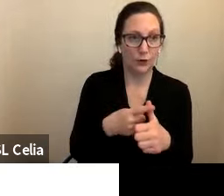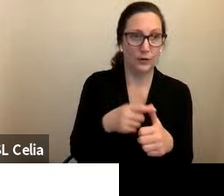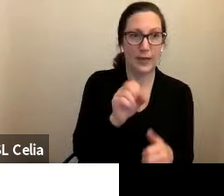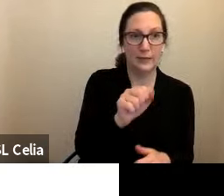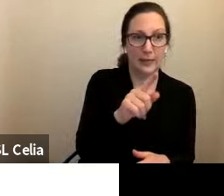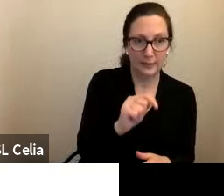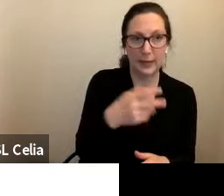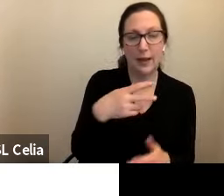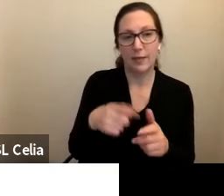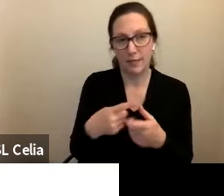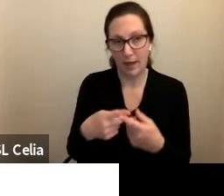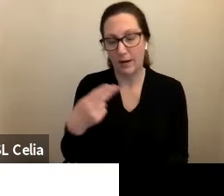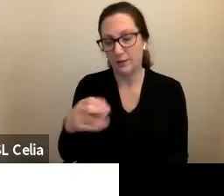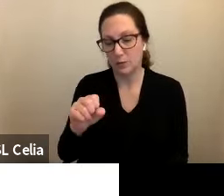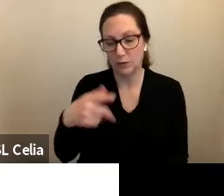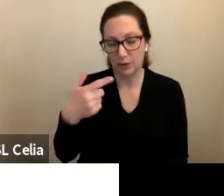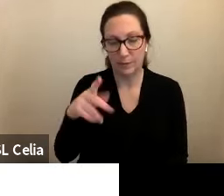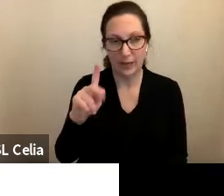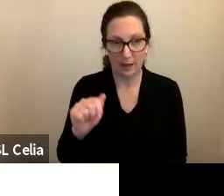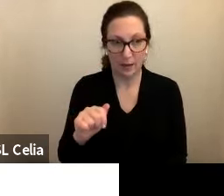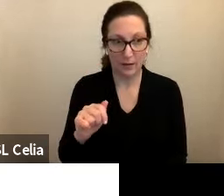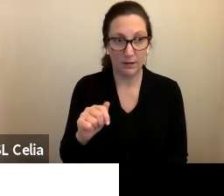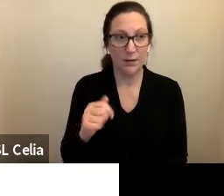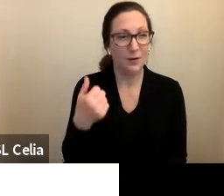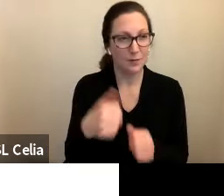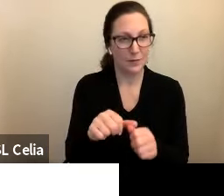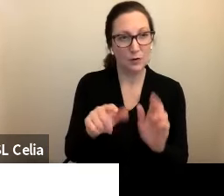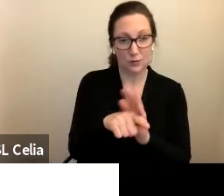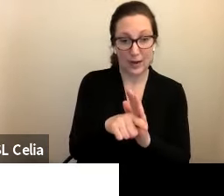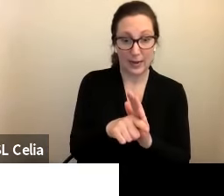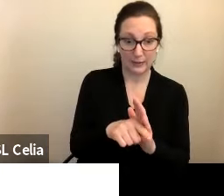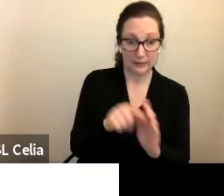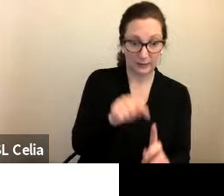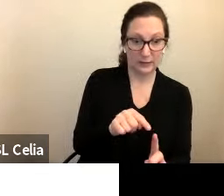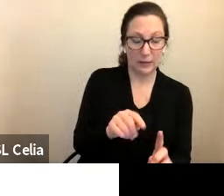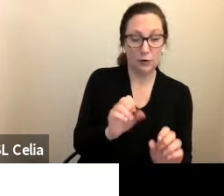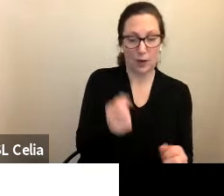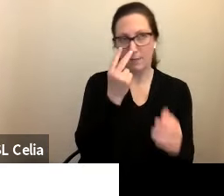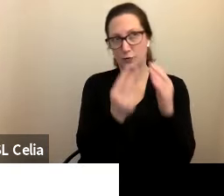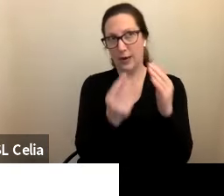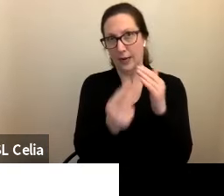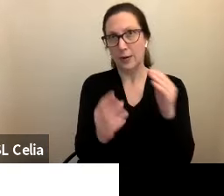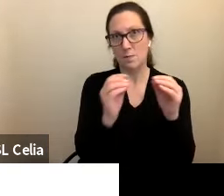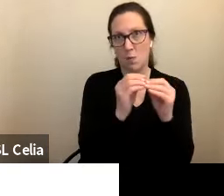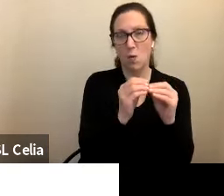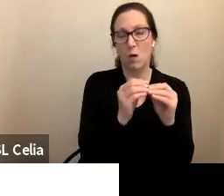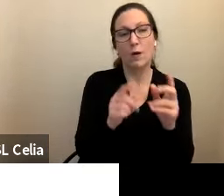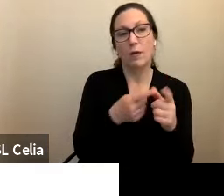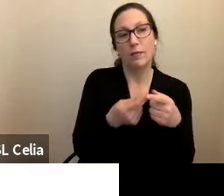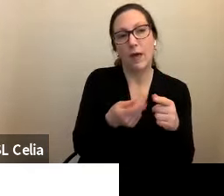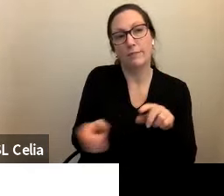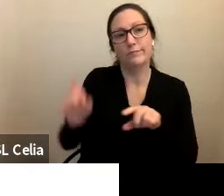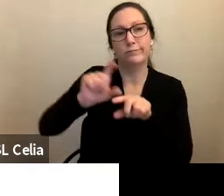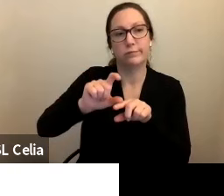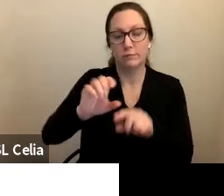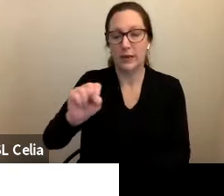I said earlier, grades are better predictors. So they start with that and then they add incrementally the information from the